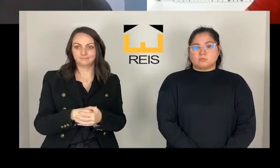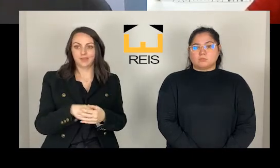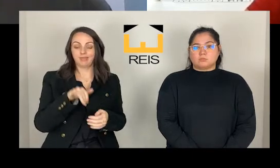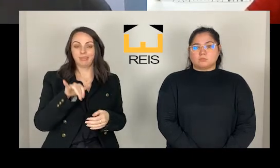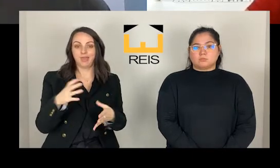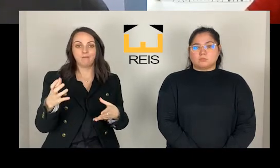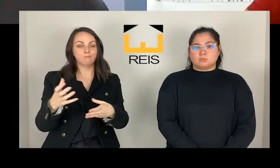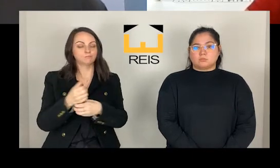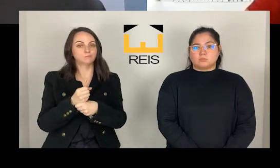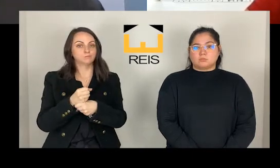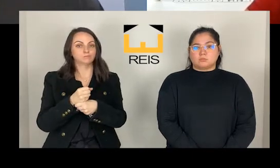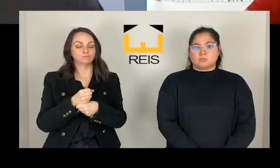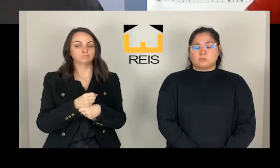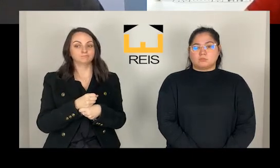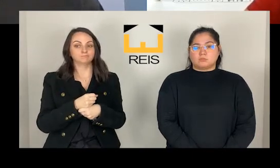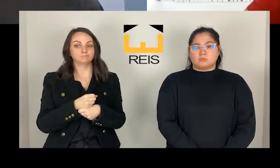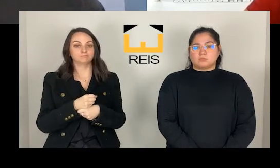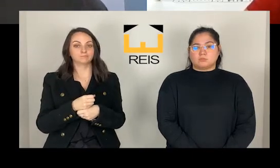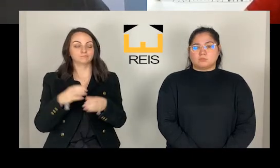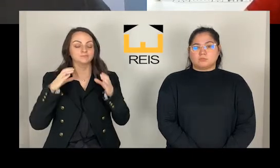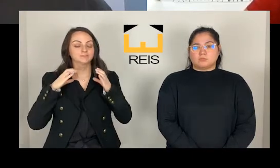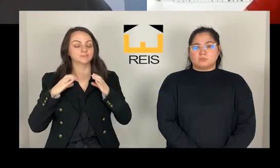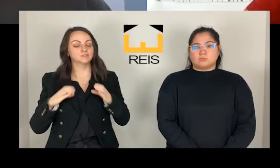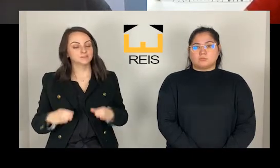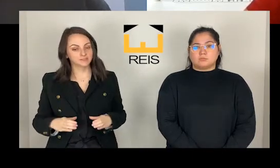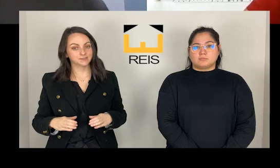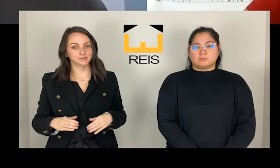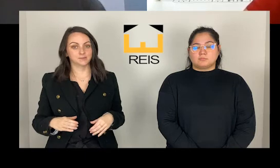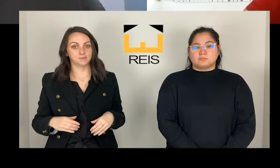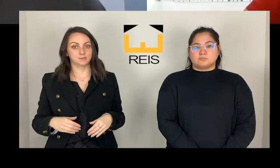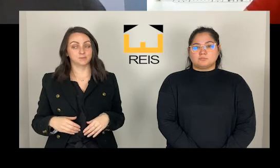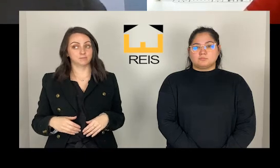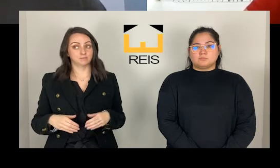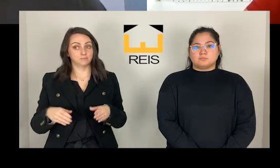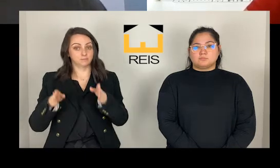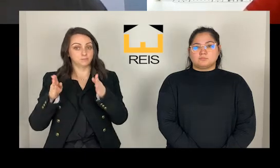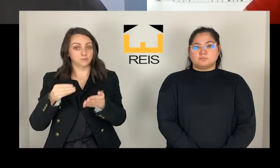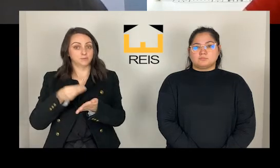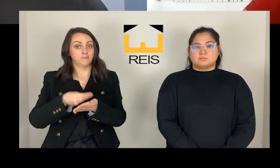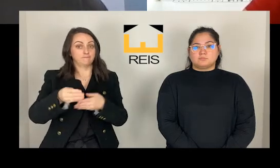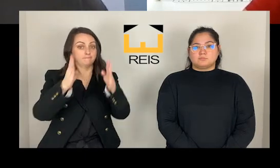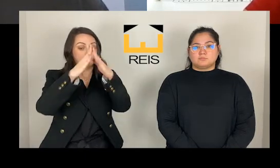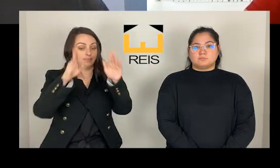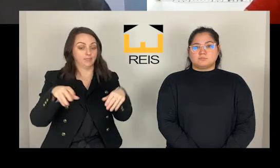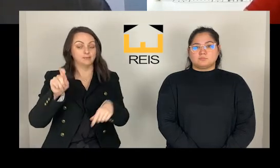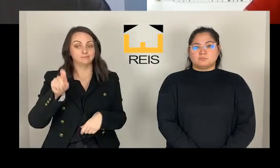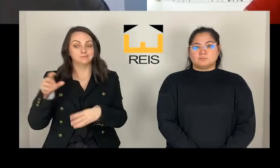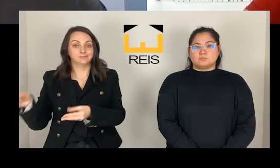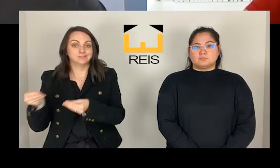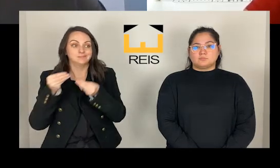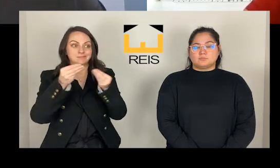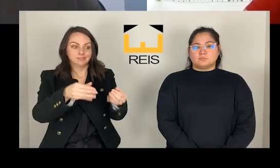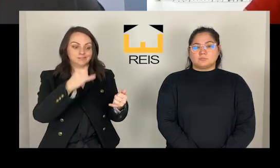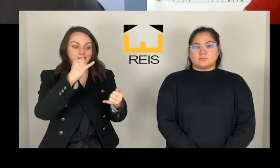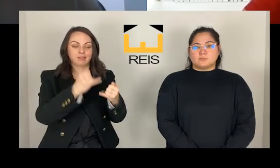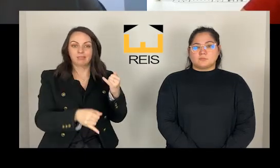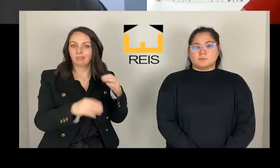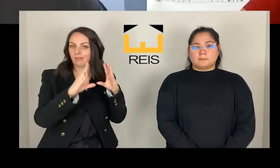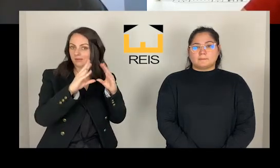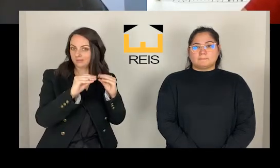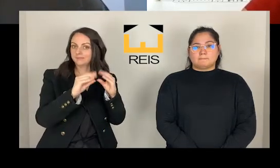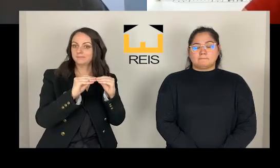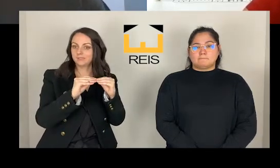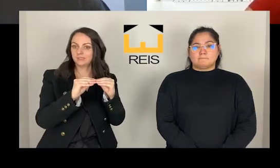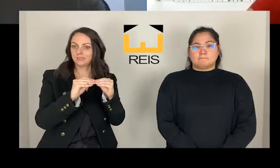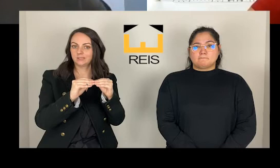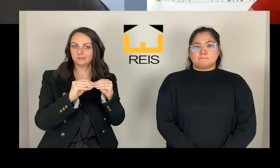total amount that the customer, the person buying the house, would need to be able to bring to a closing table, that final